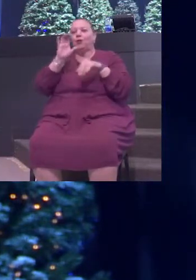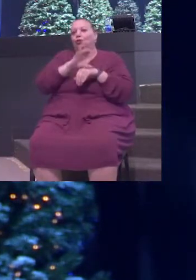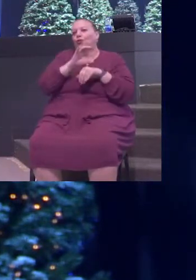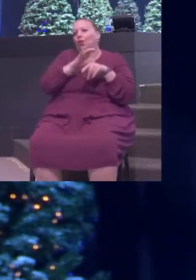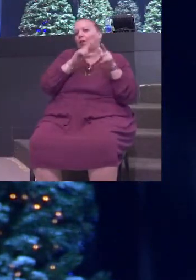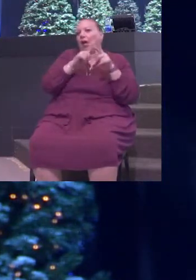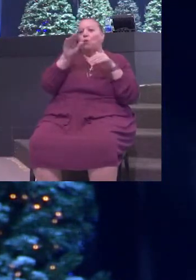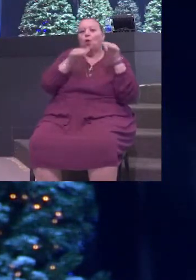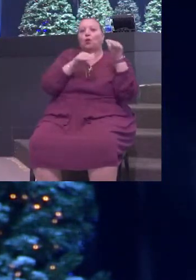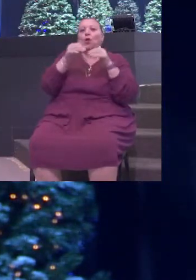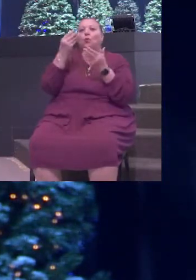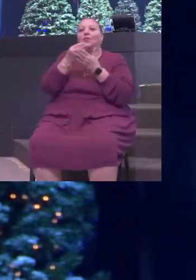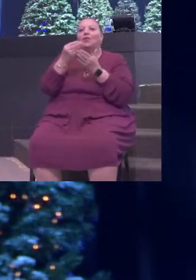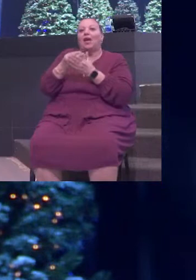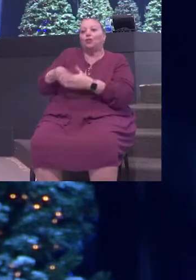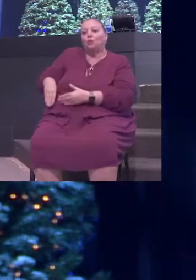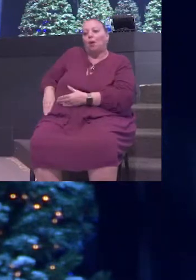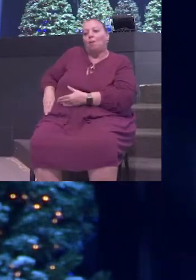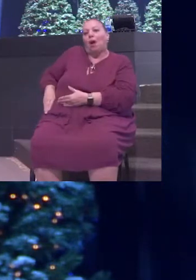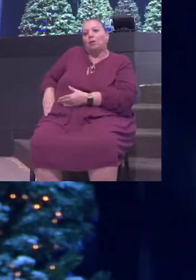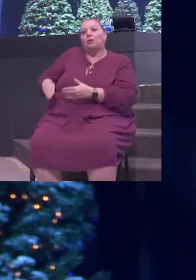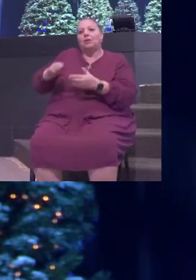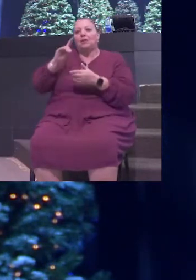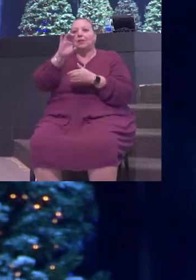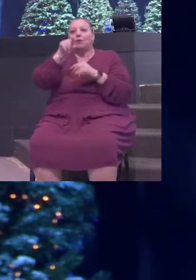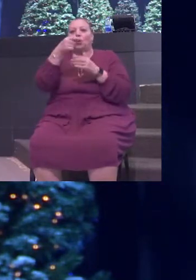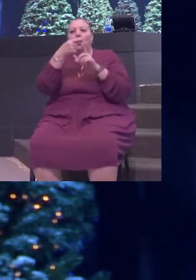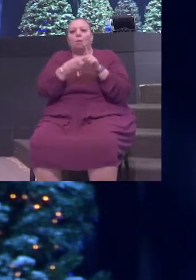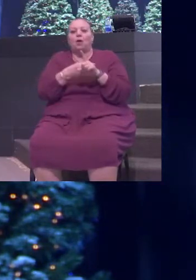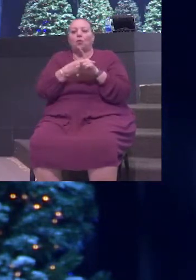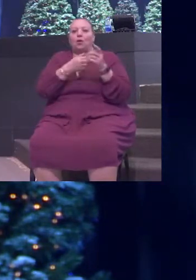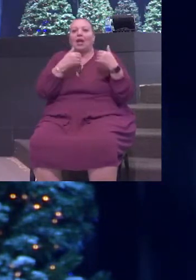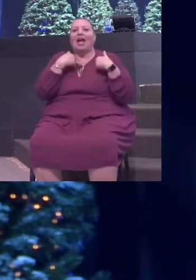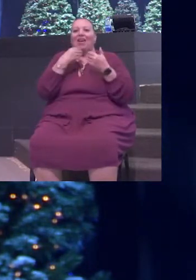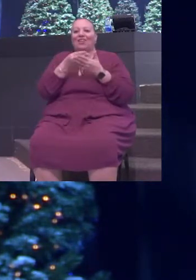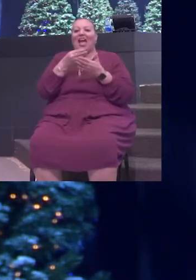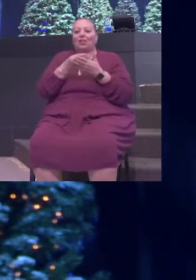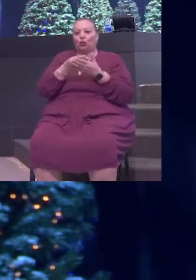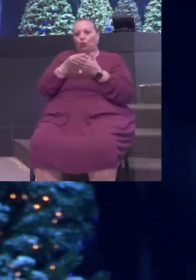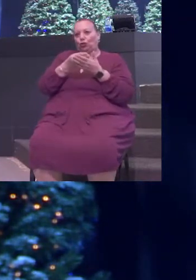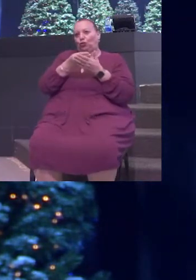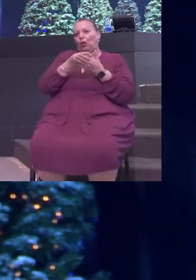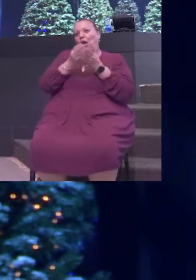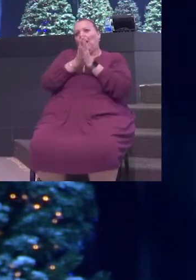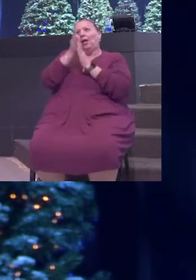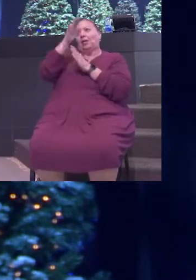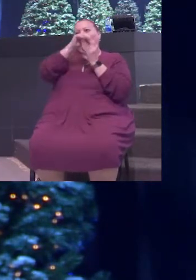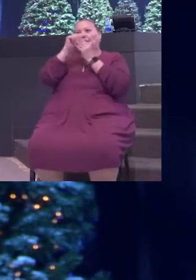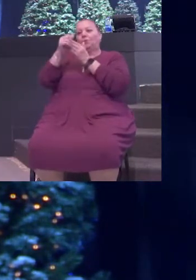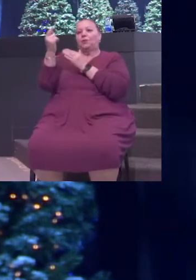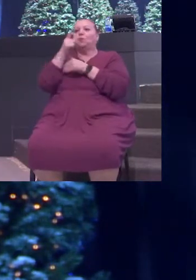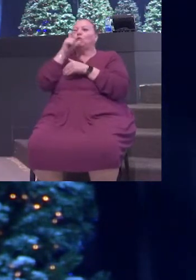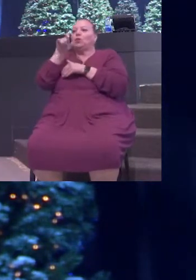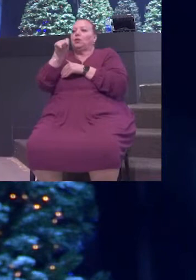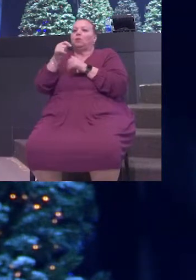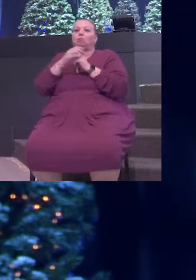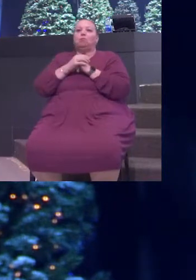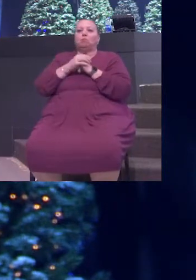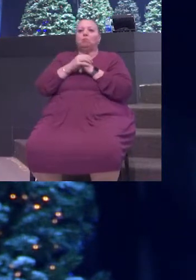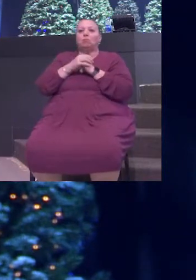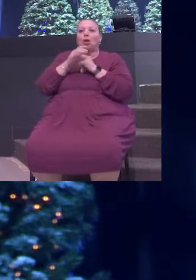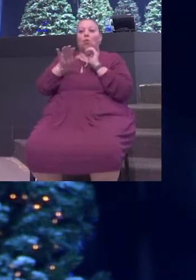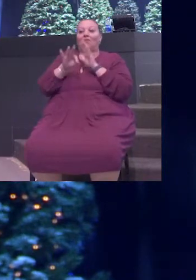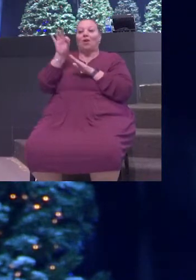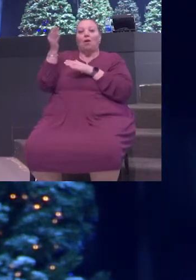said, I walk around with cash in my pocket. December is the only month when I carry cash. I ask God to lead me to someone who needs it. And